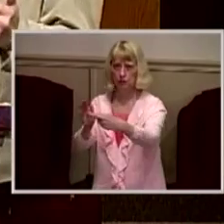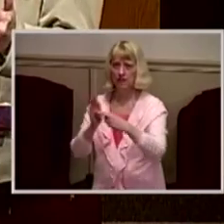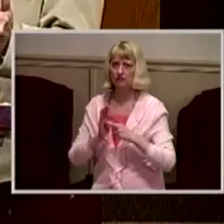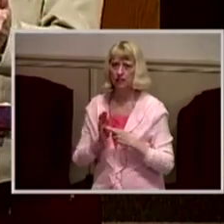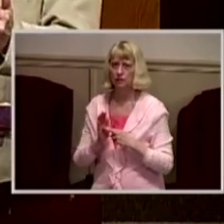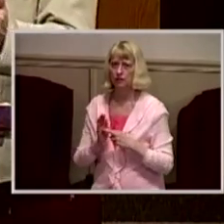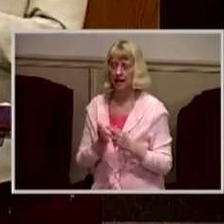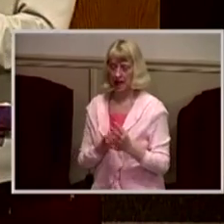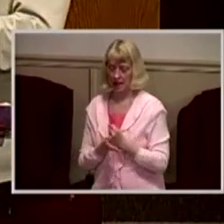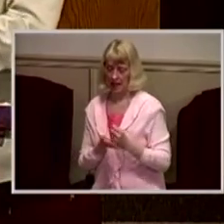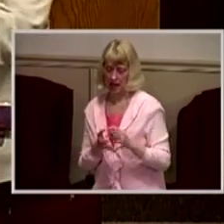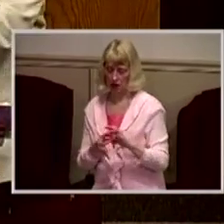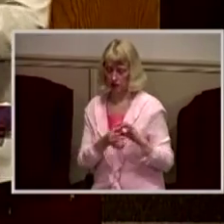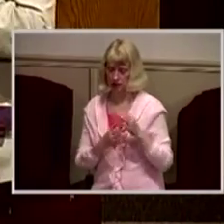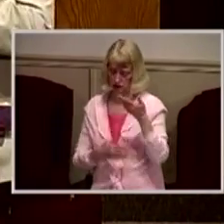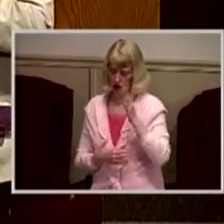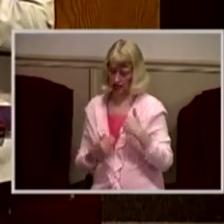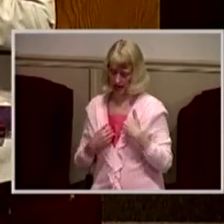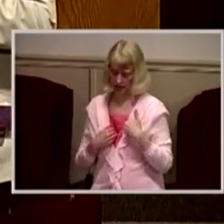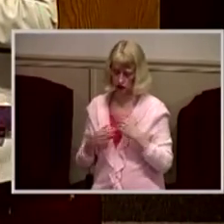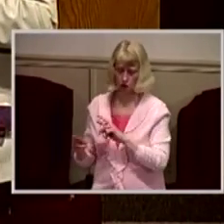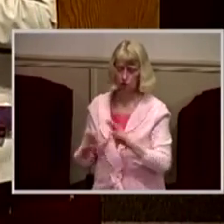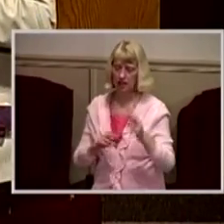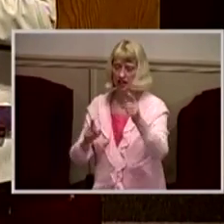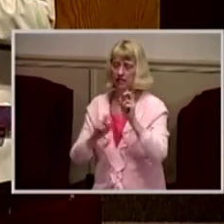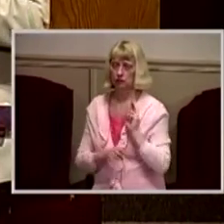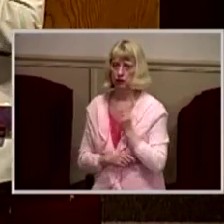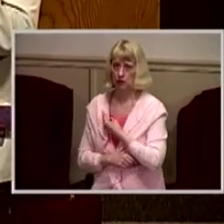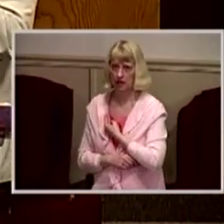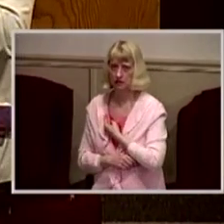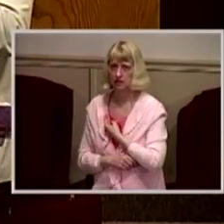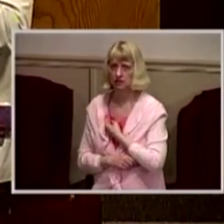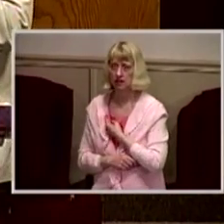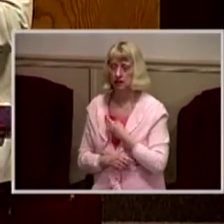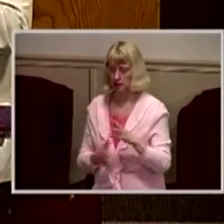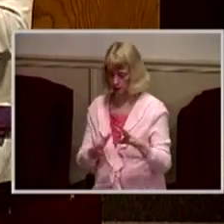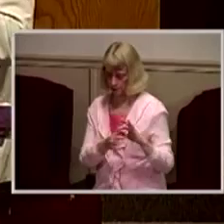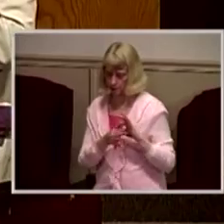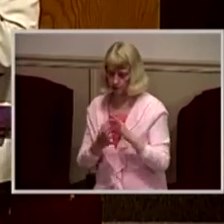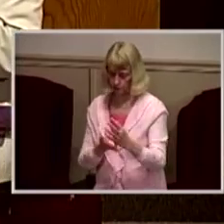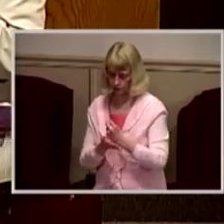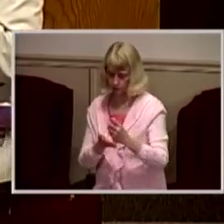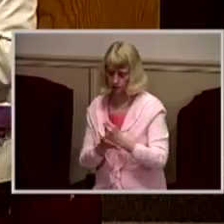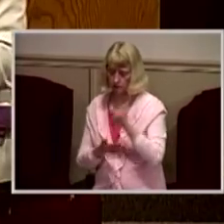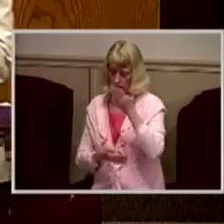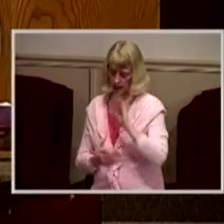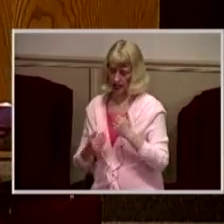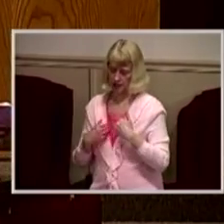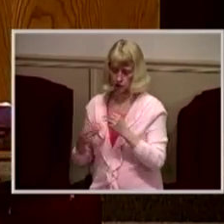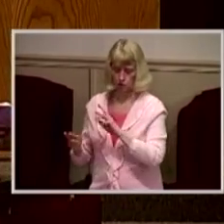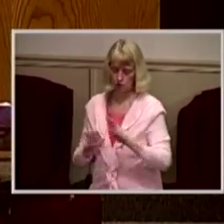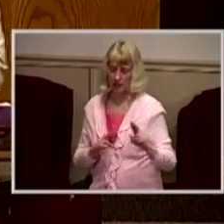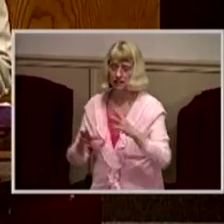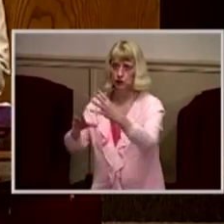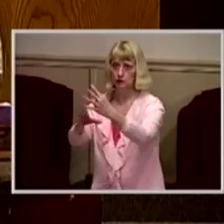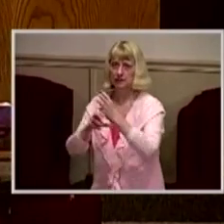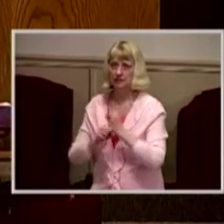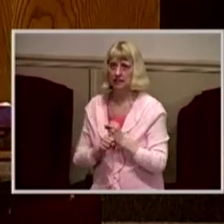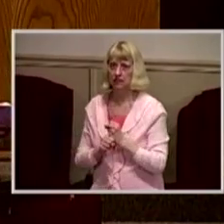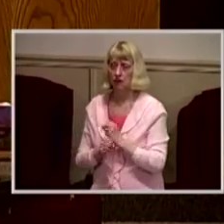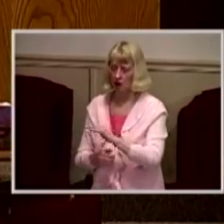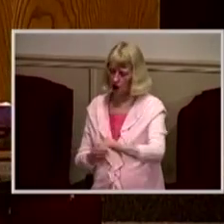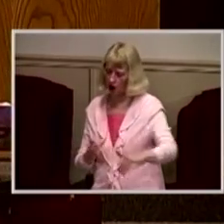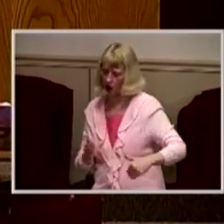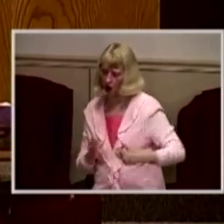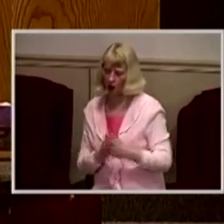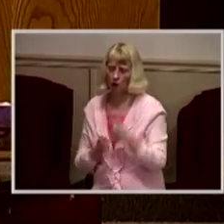That inheritance God has is ready to be given to us. That inheritance that God has for us is ready for us to receive. And it's